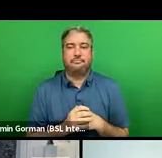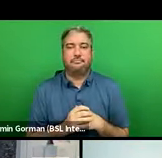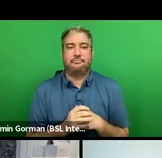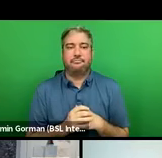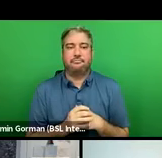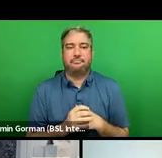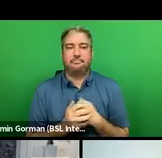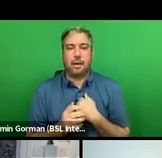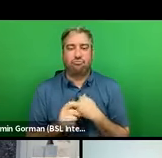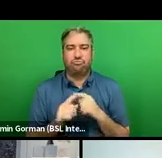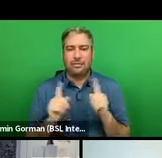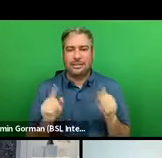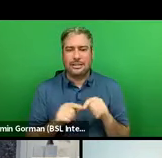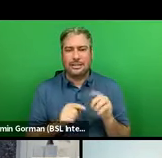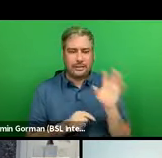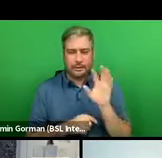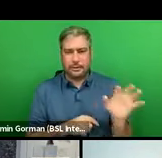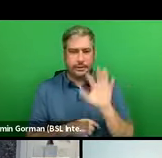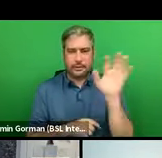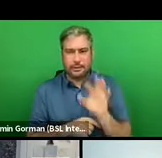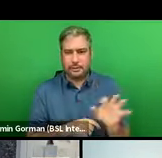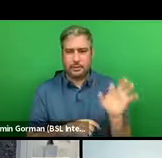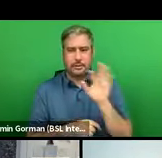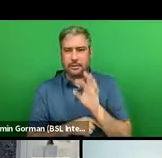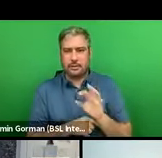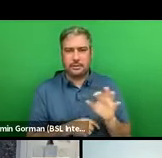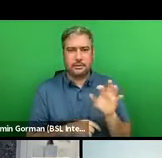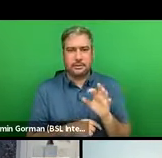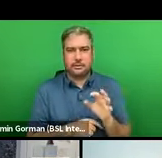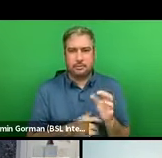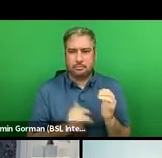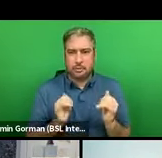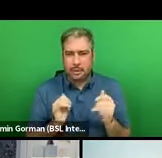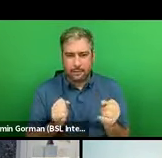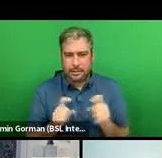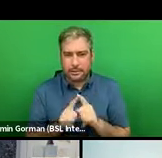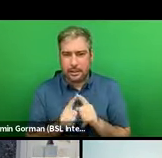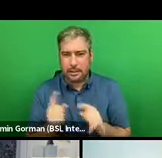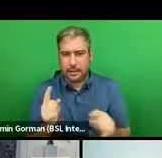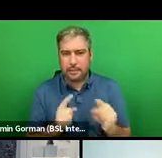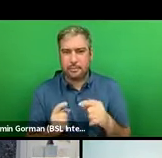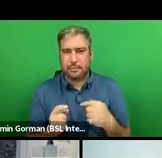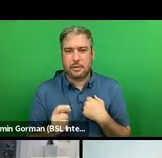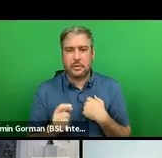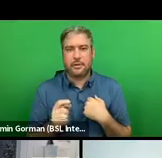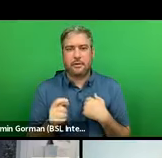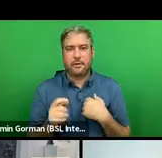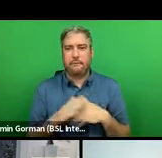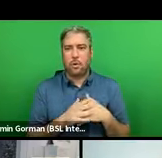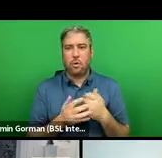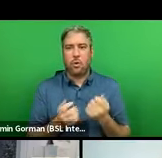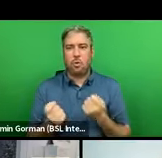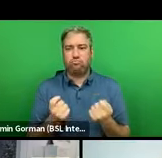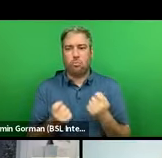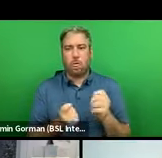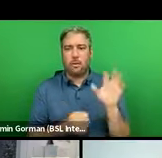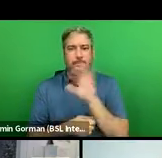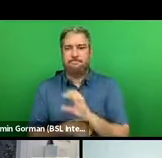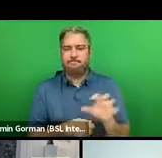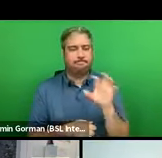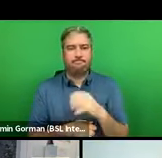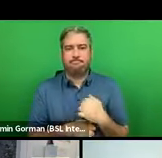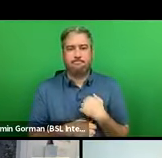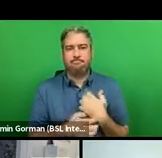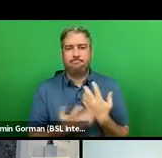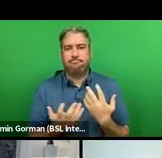you have the same problem. I don't have full control of the screen any longer. However, I agree with